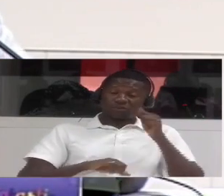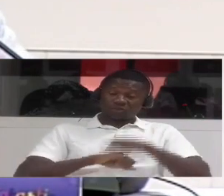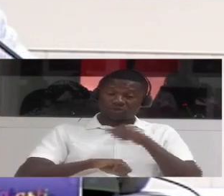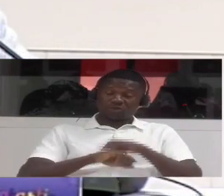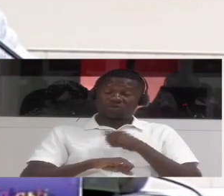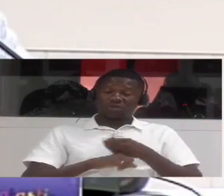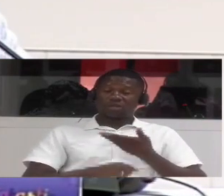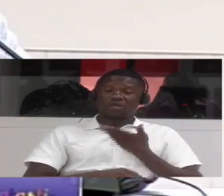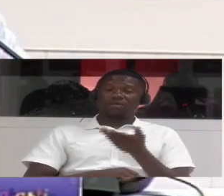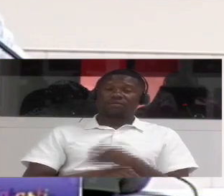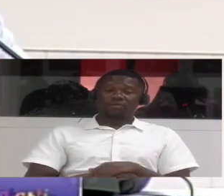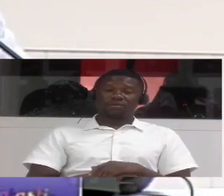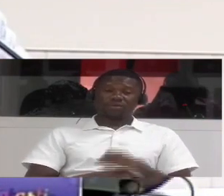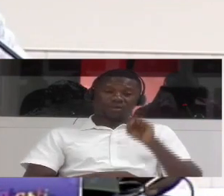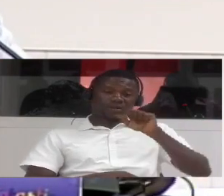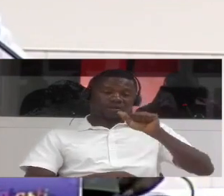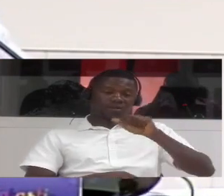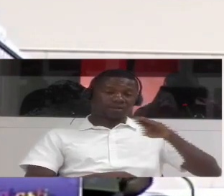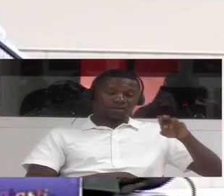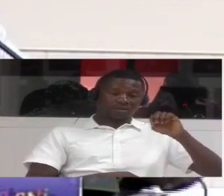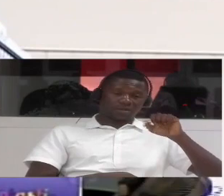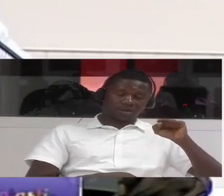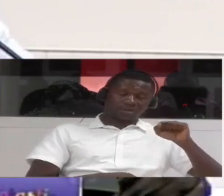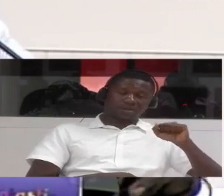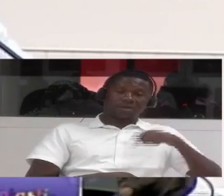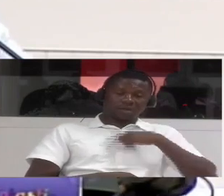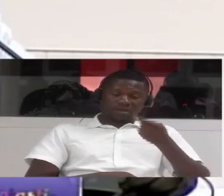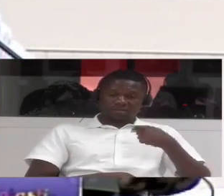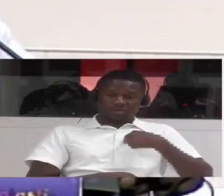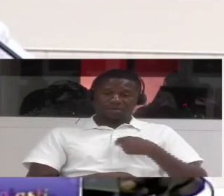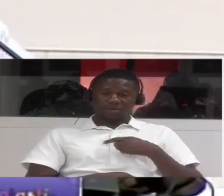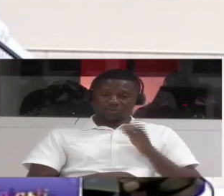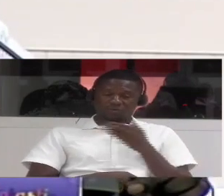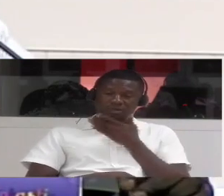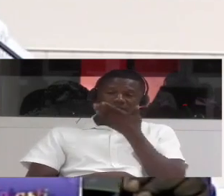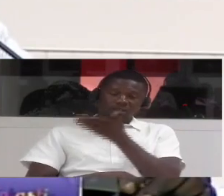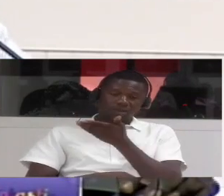Sana and I actually went there